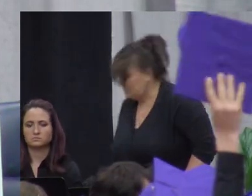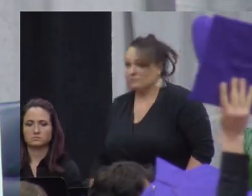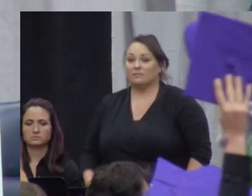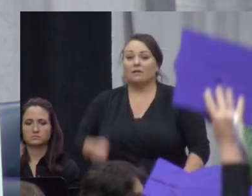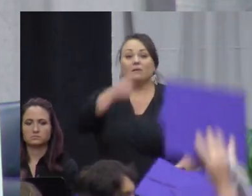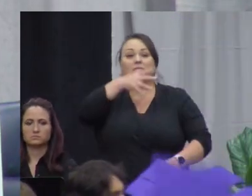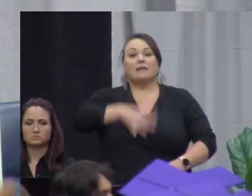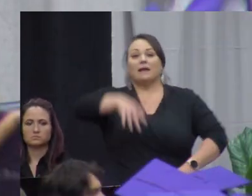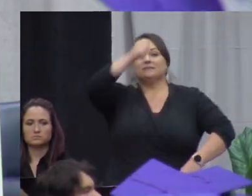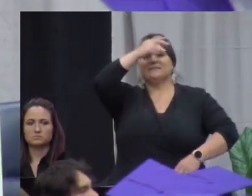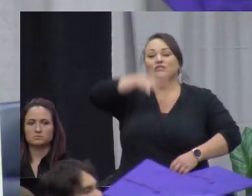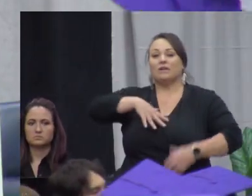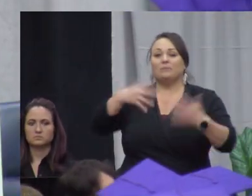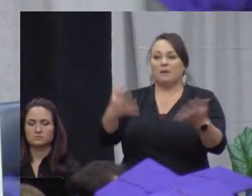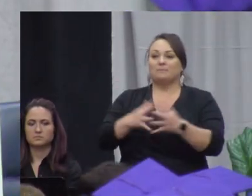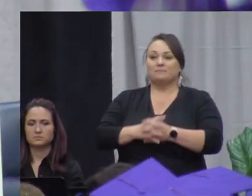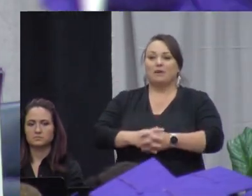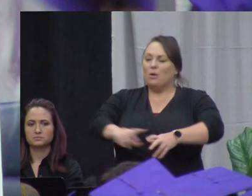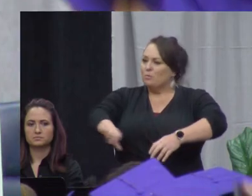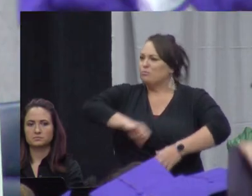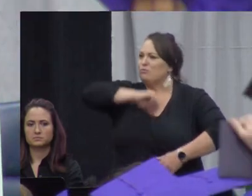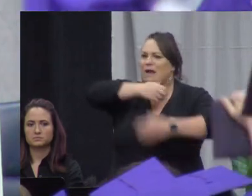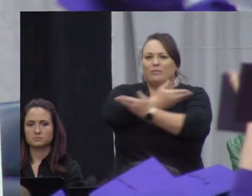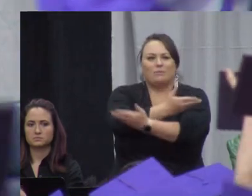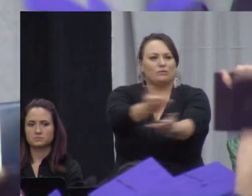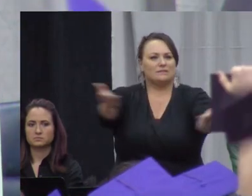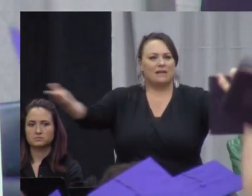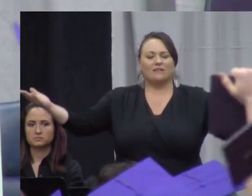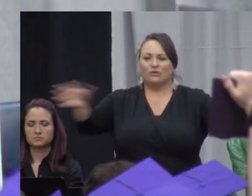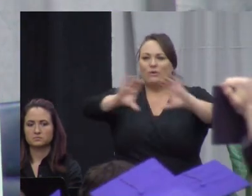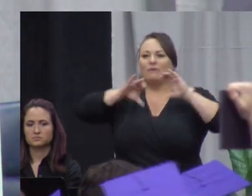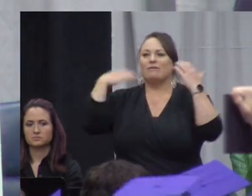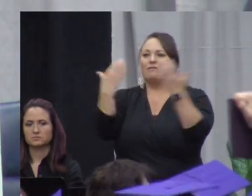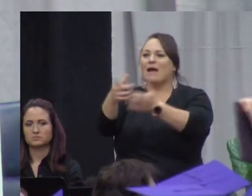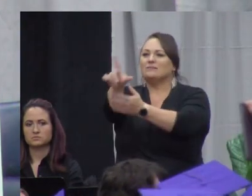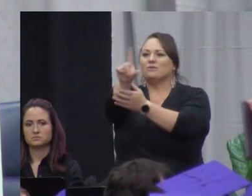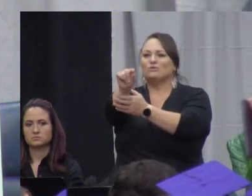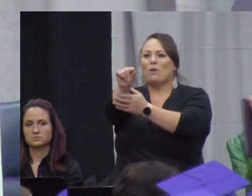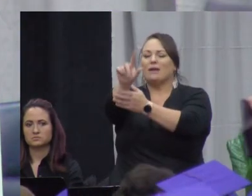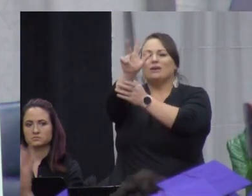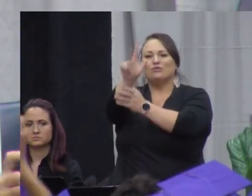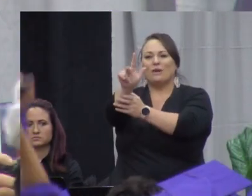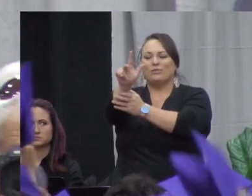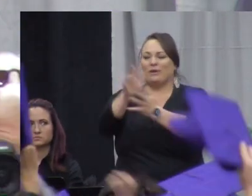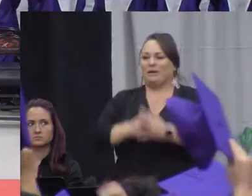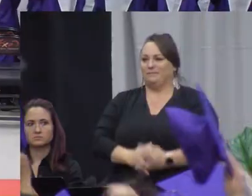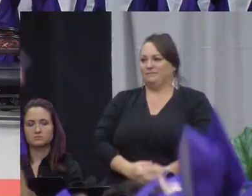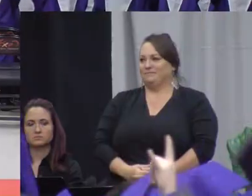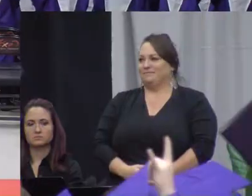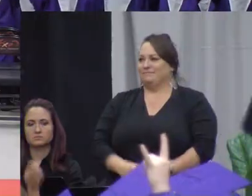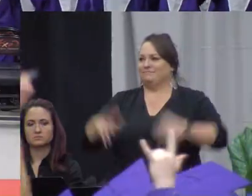Ladies and gentlemen, I proudly present to you the class of 2023.